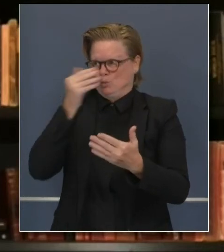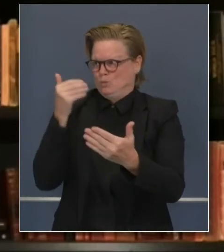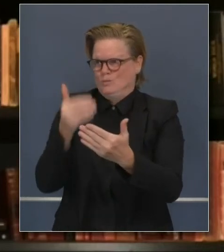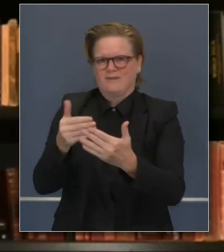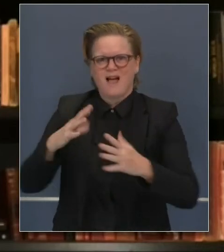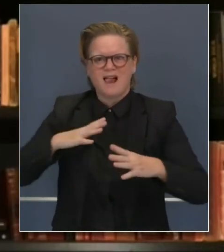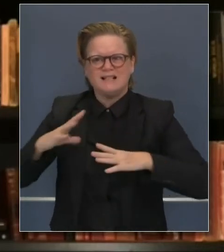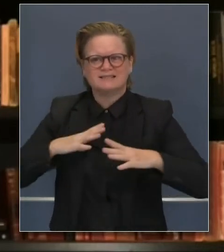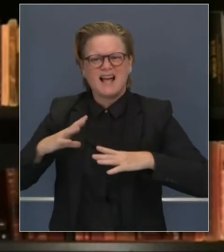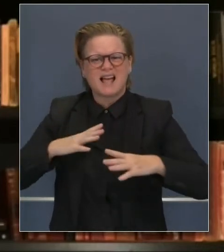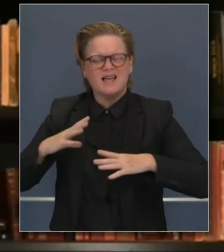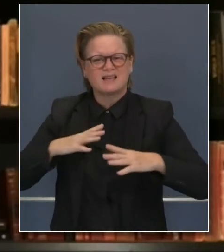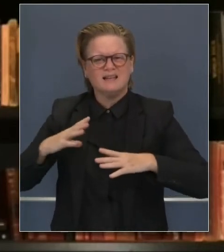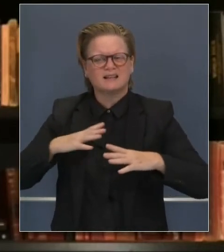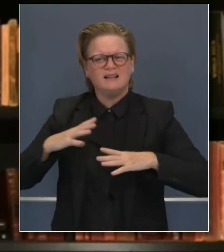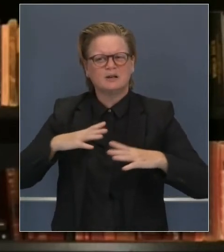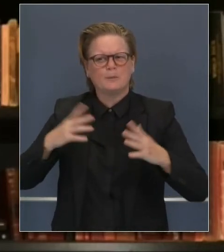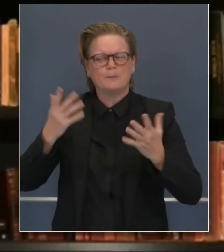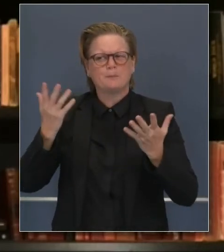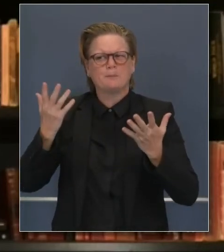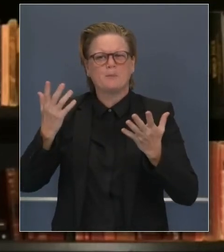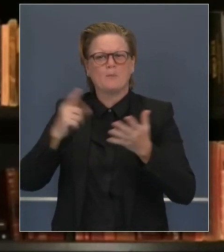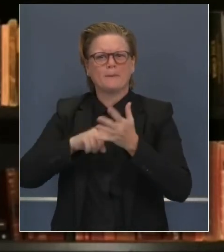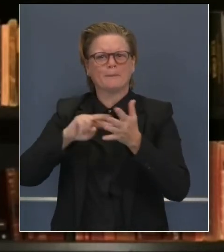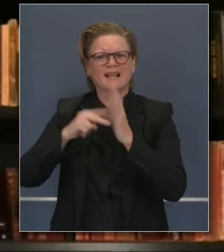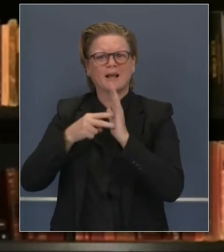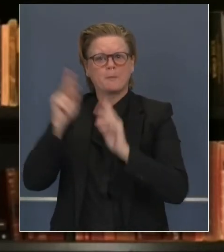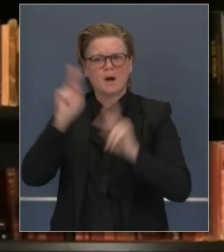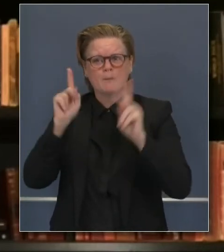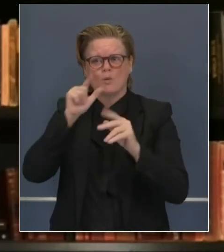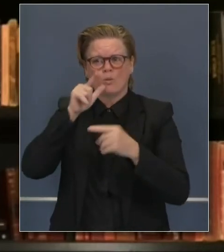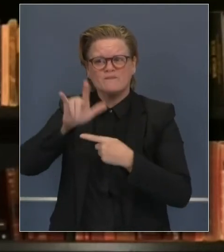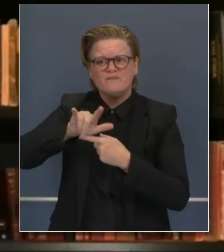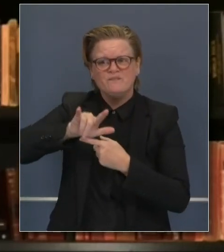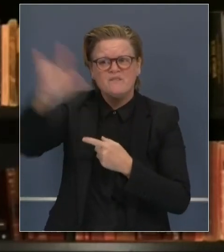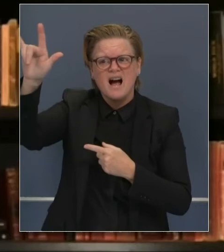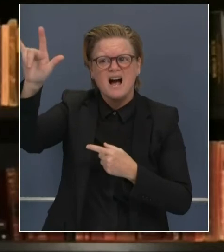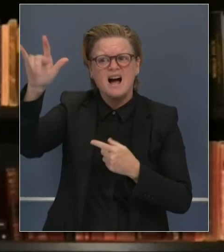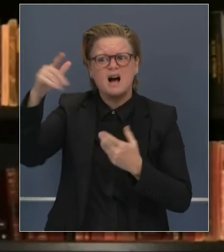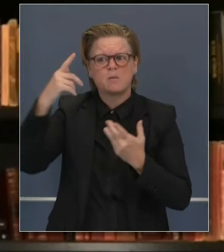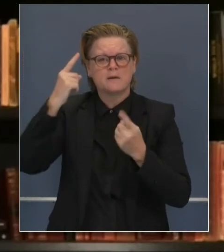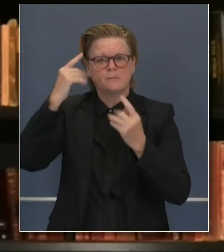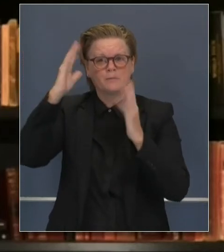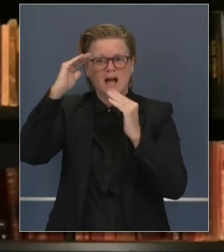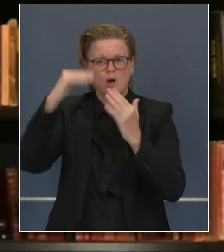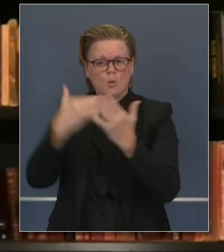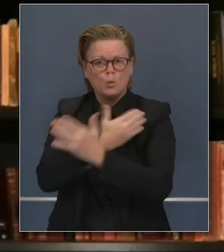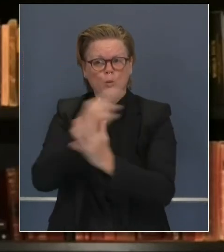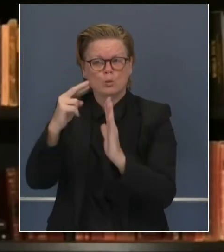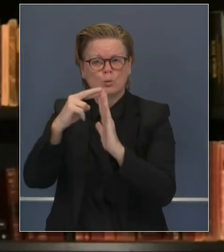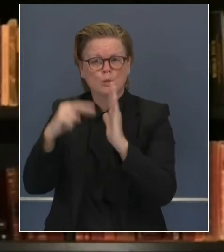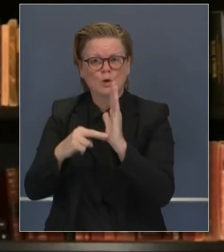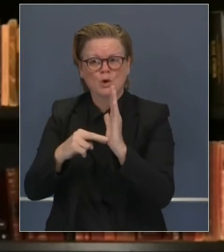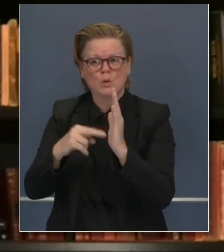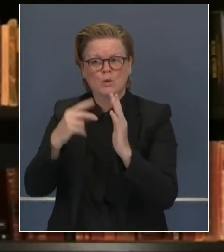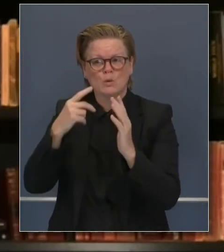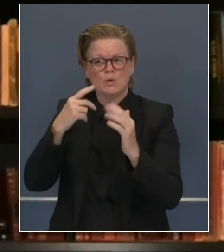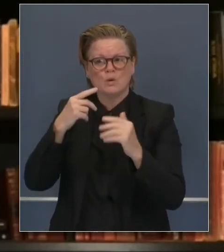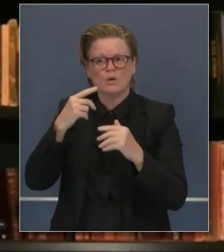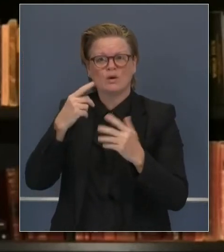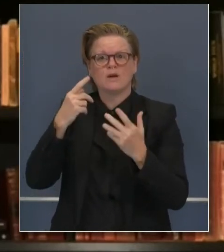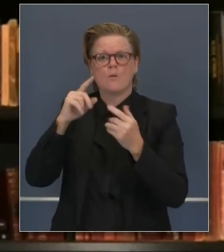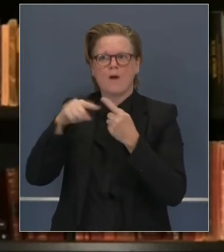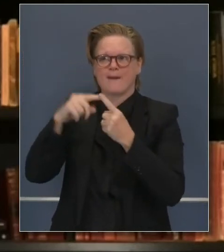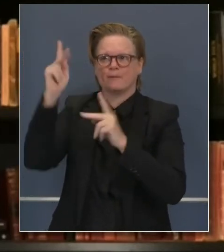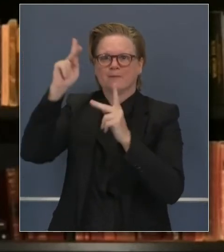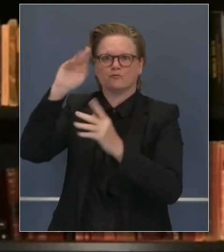to fly in and out of state? Can we expect any new guidelines to be implemented upon their arrival? Well, we put out guidelines specific